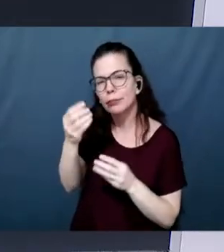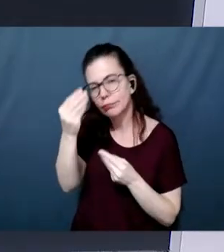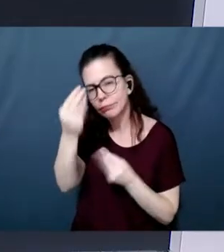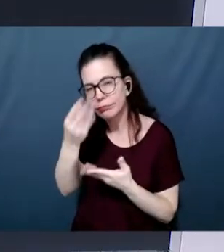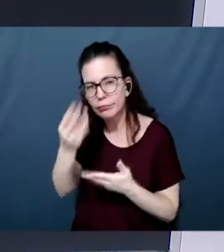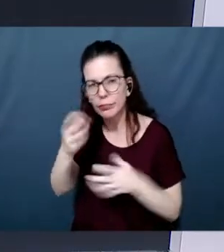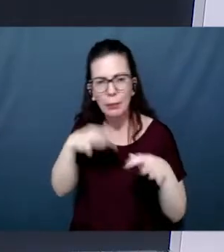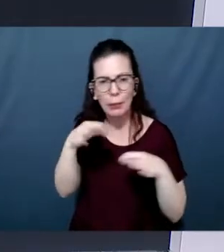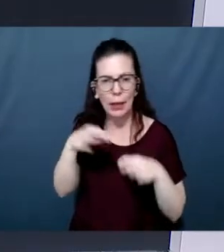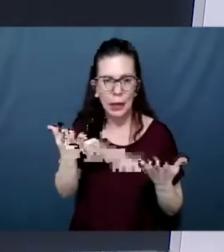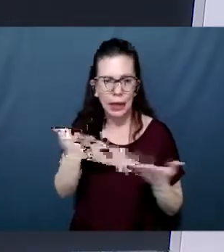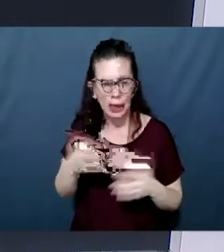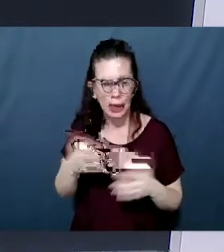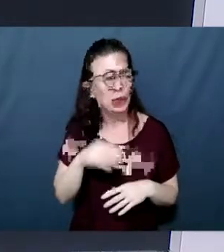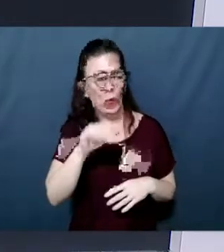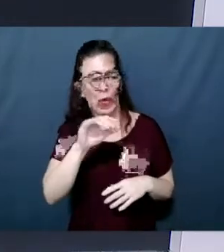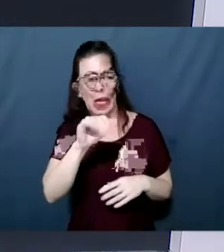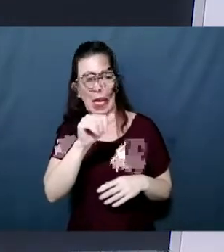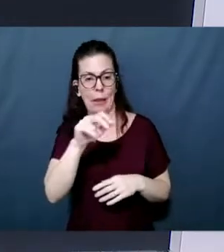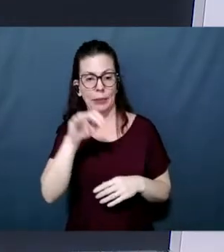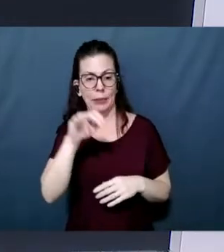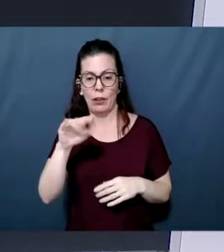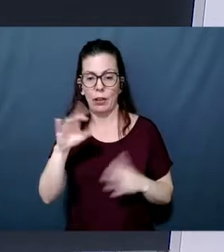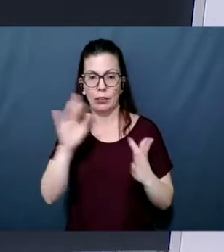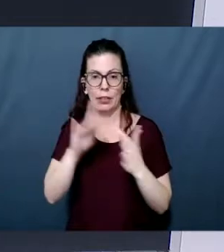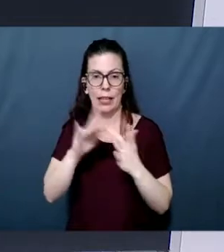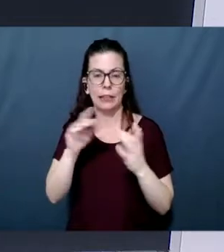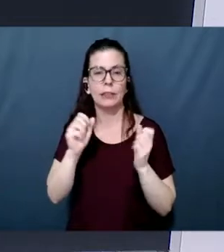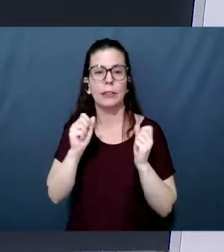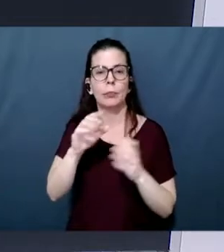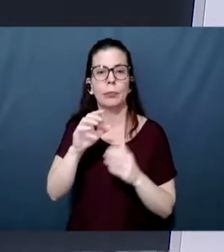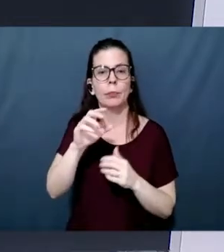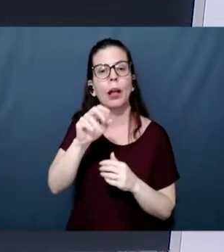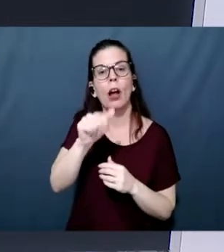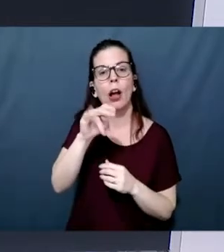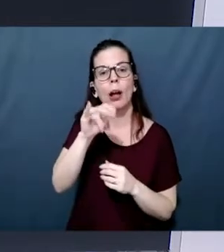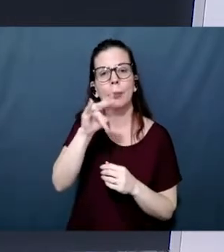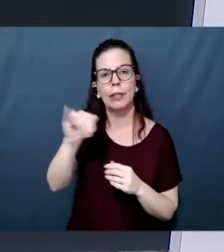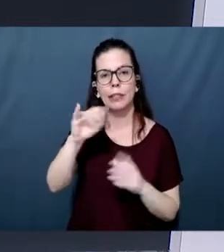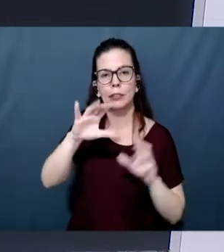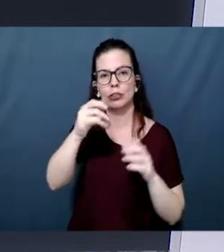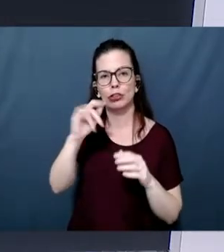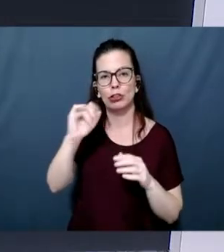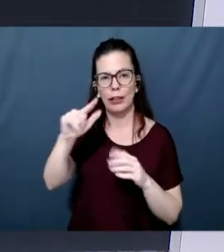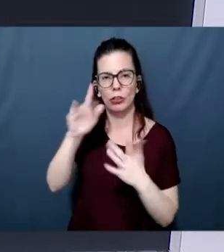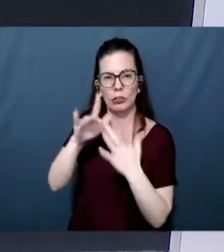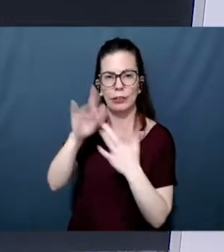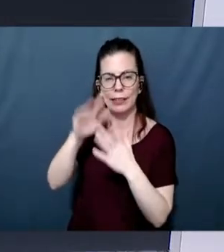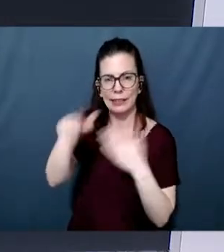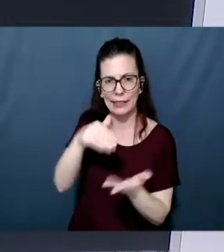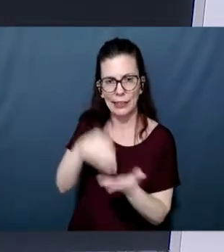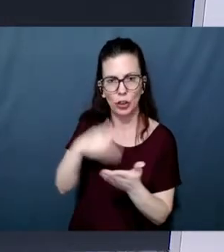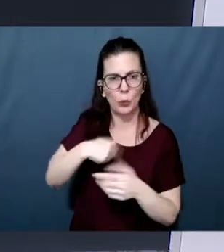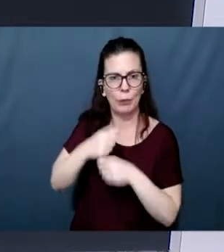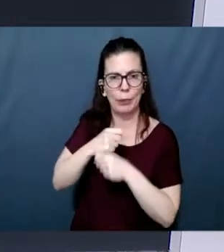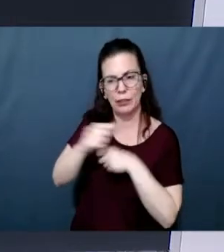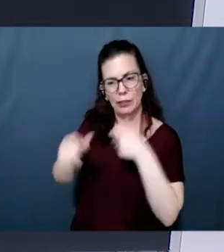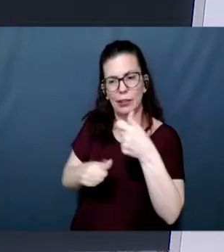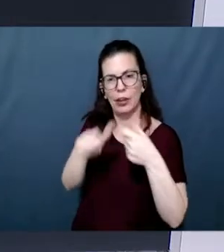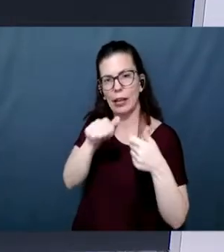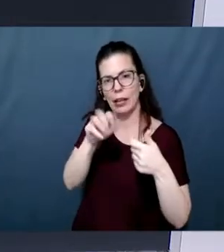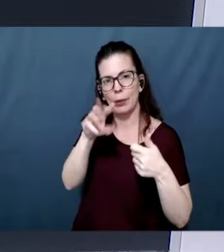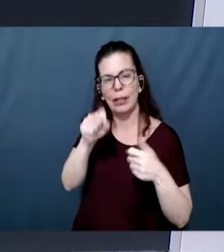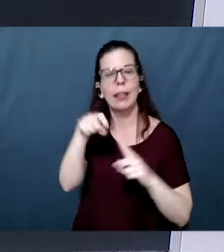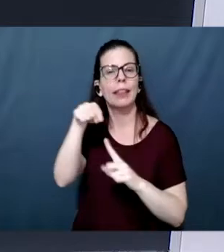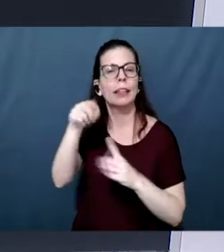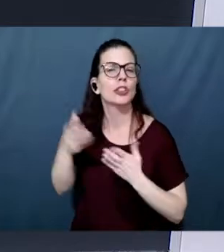Amazon Connect is our omni-channel cloud contact center that we've built within AWS, which is basically a service that lets you set